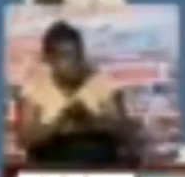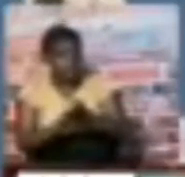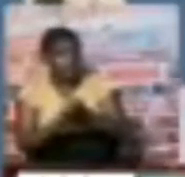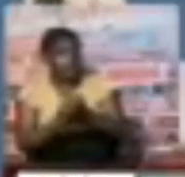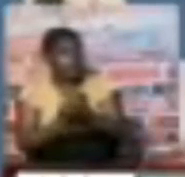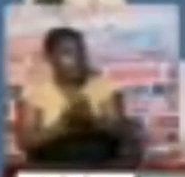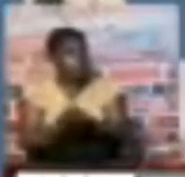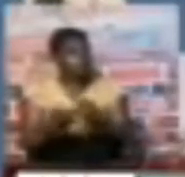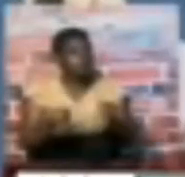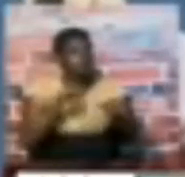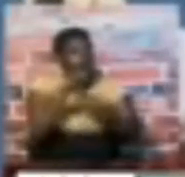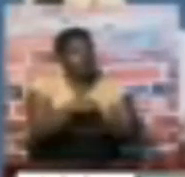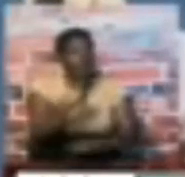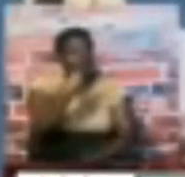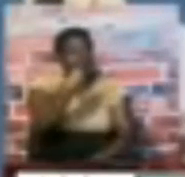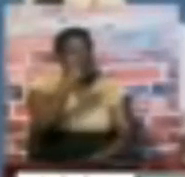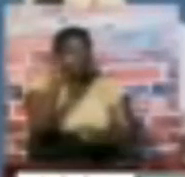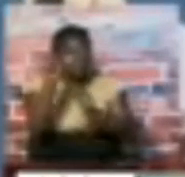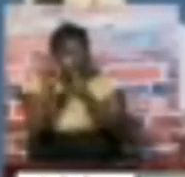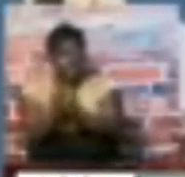worth 210 million shillings.